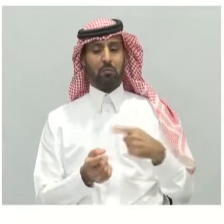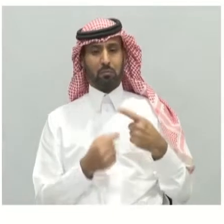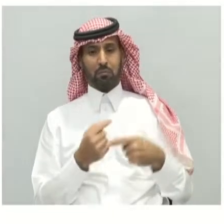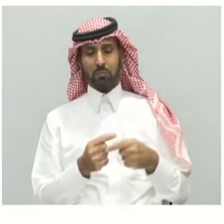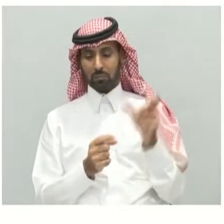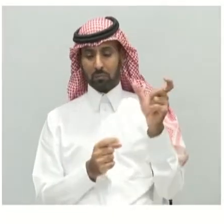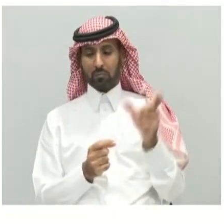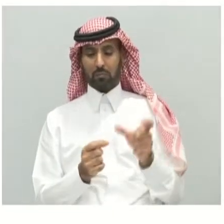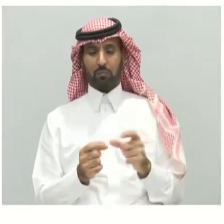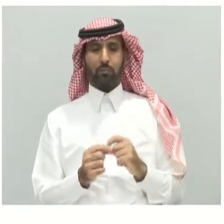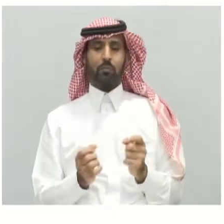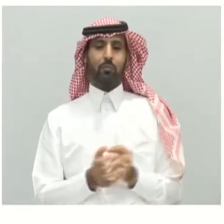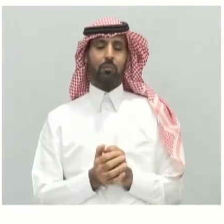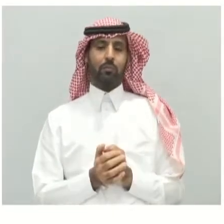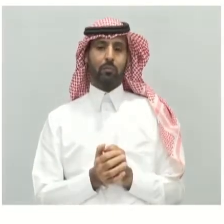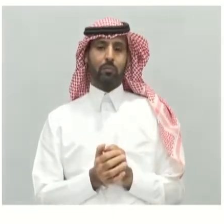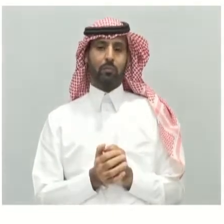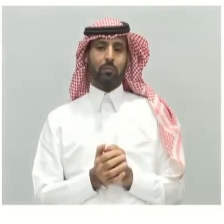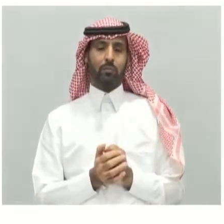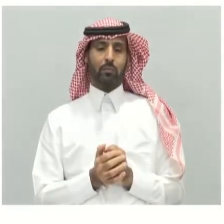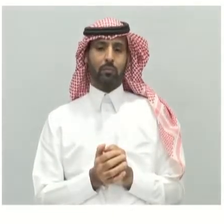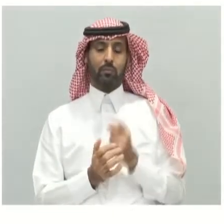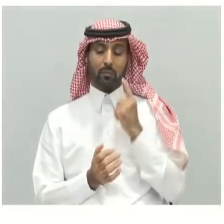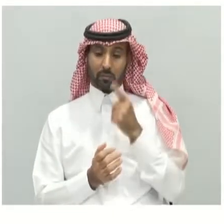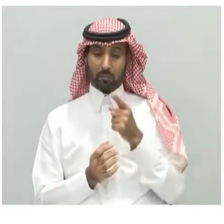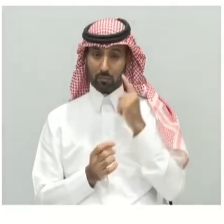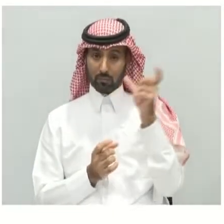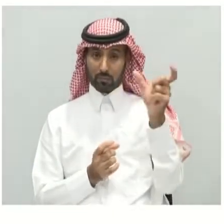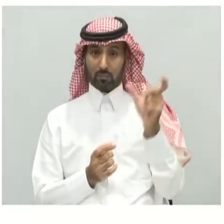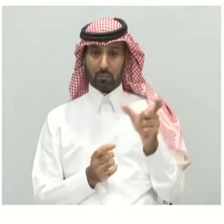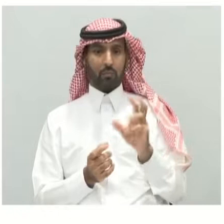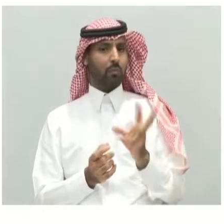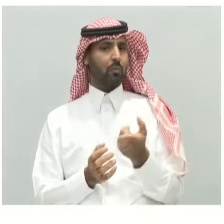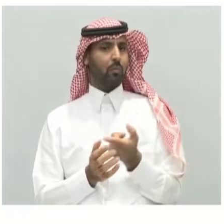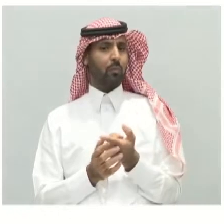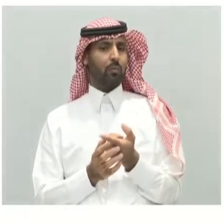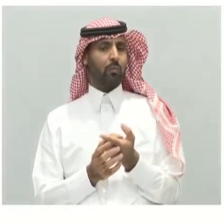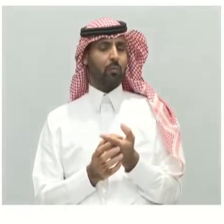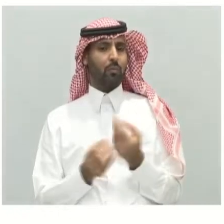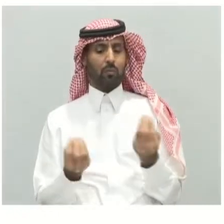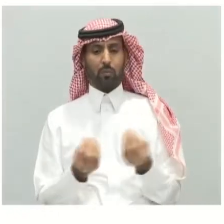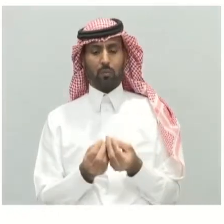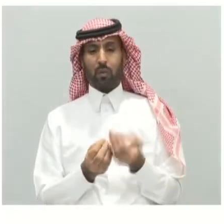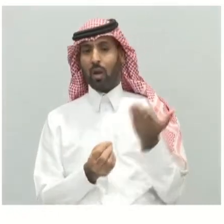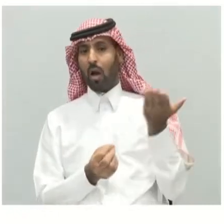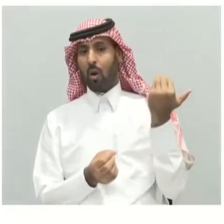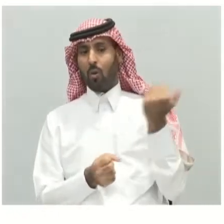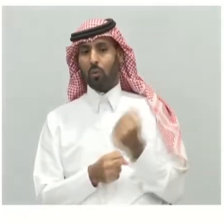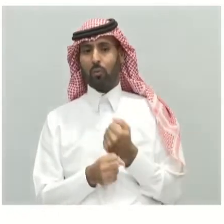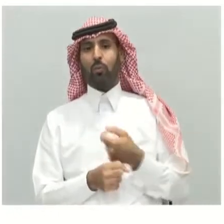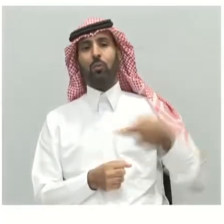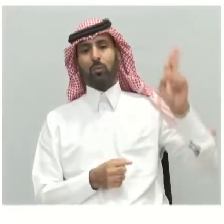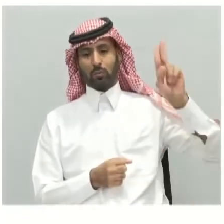sentences. Also, you will identify the expressions with used to, how to use used